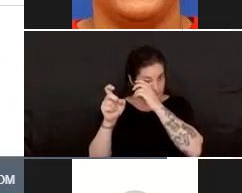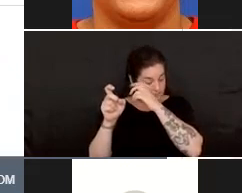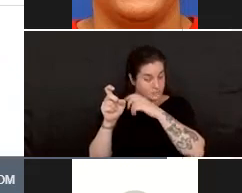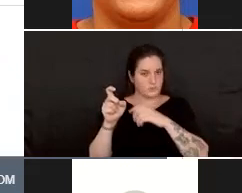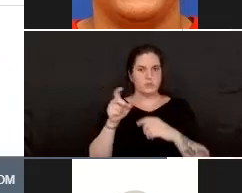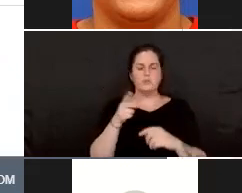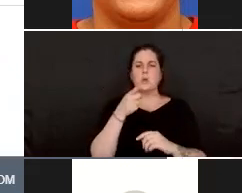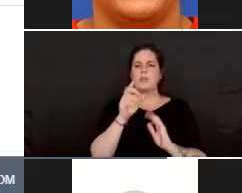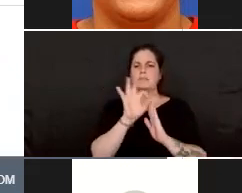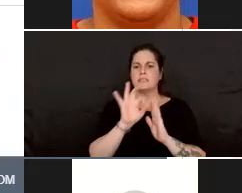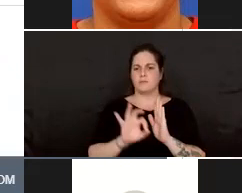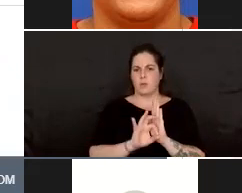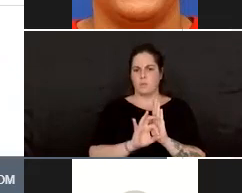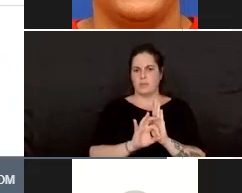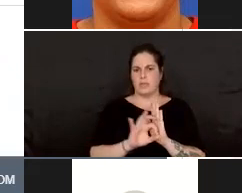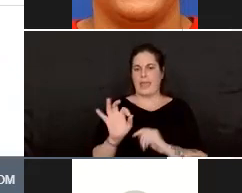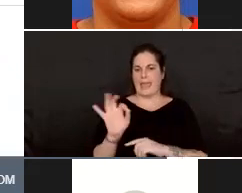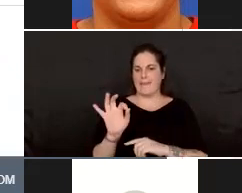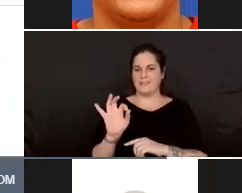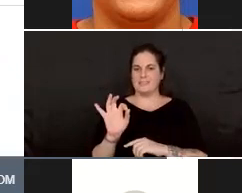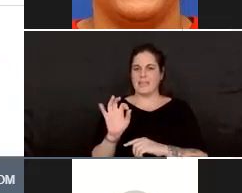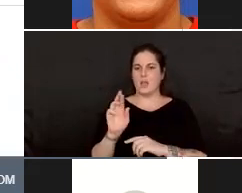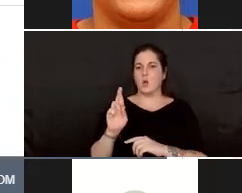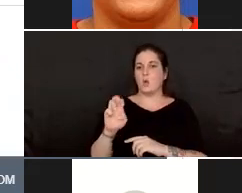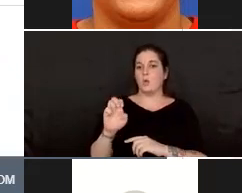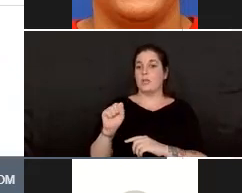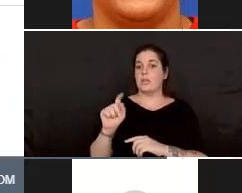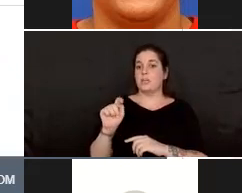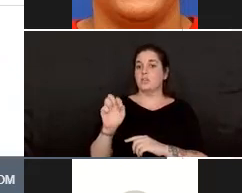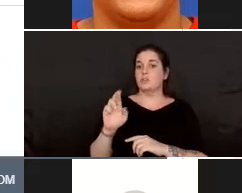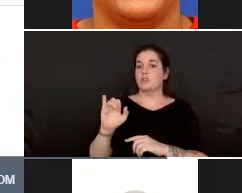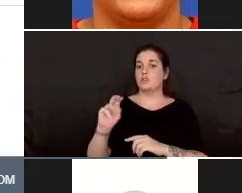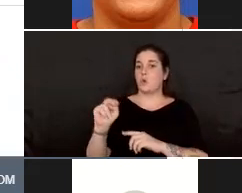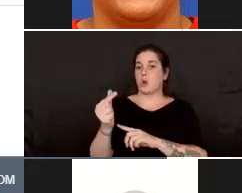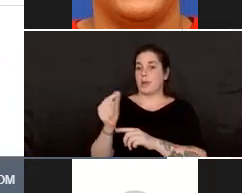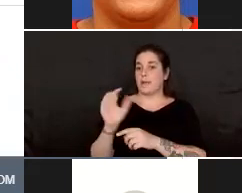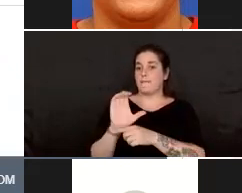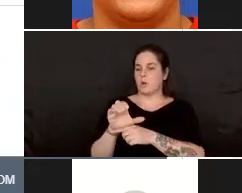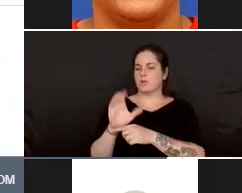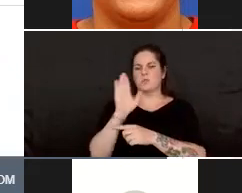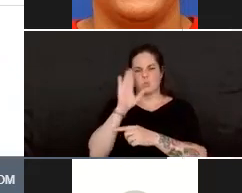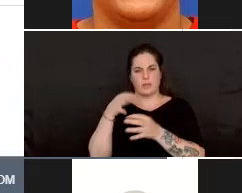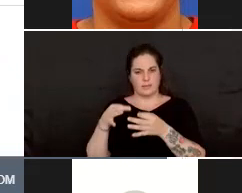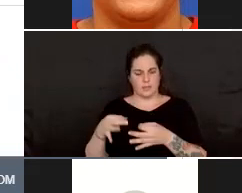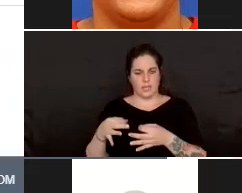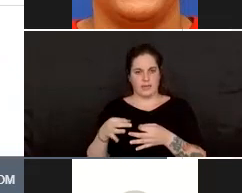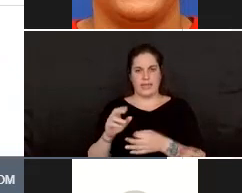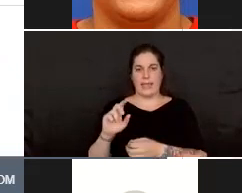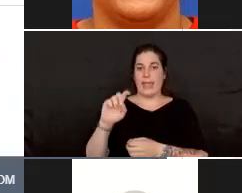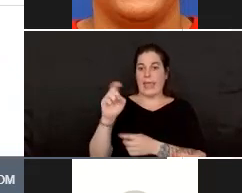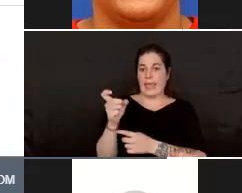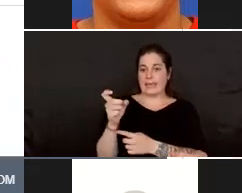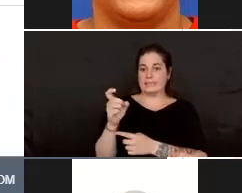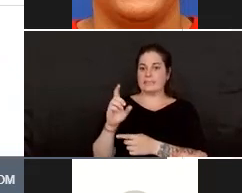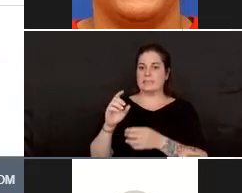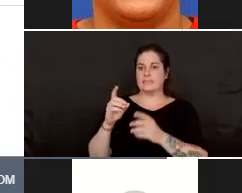what we call a restoring force. And I'll explain that in just a moment. X is the displacement from